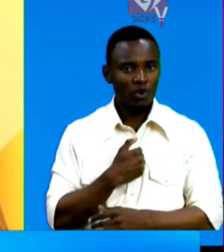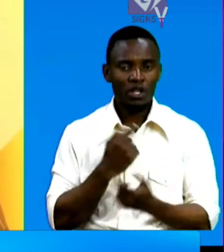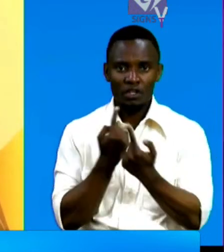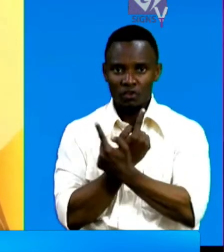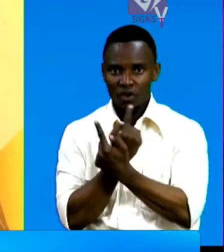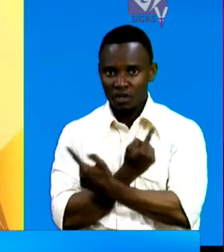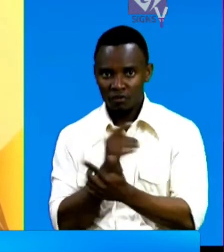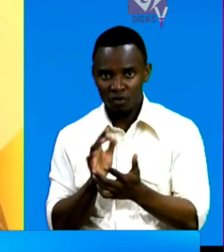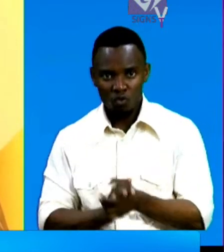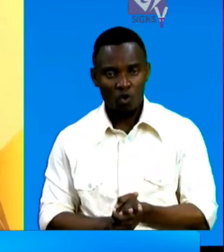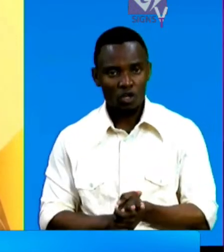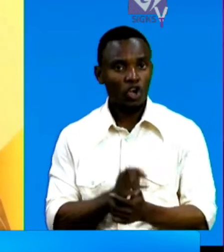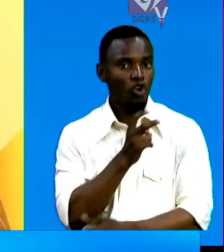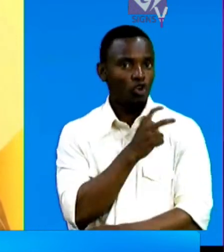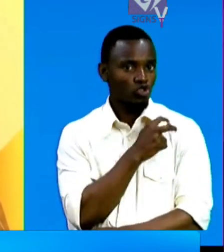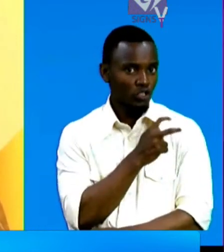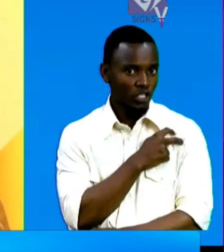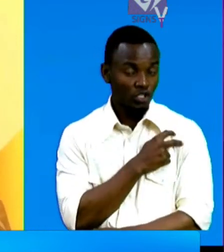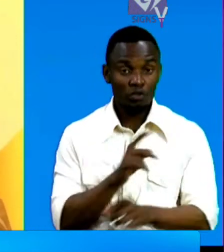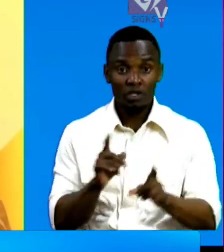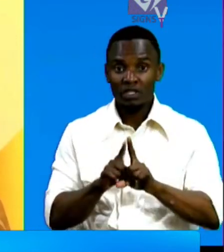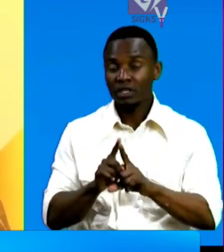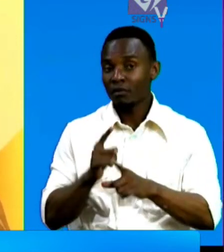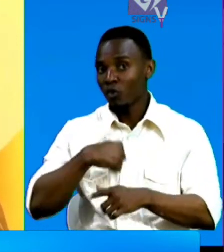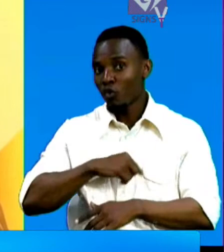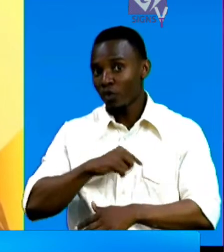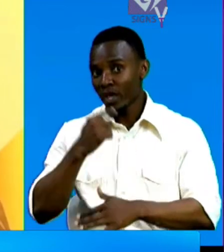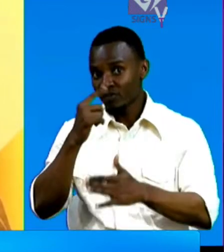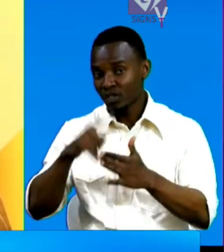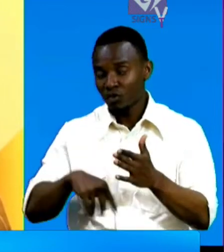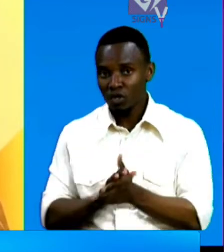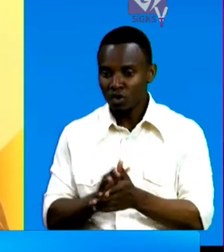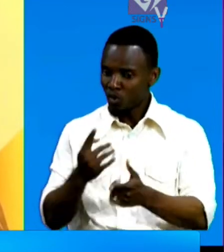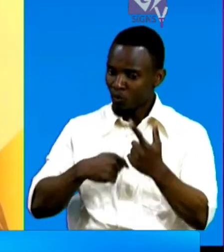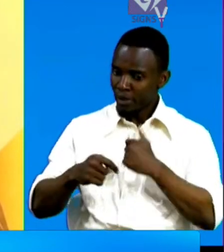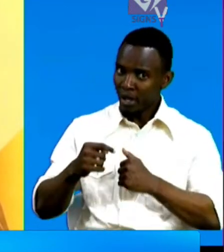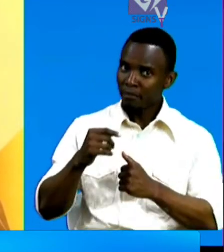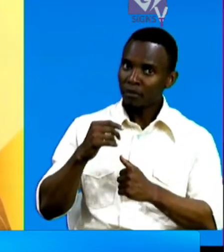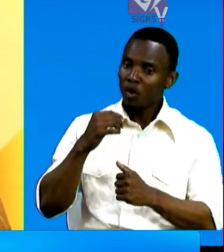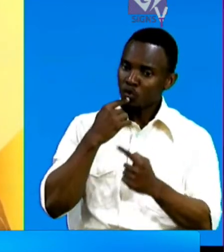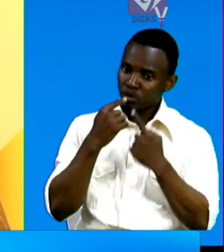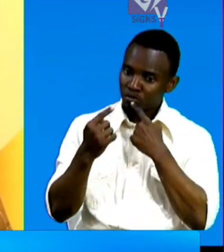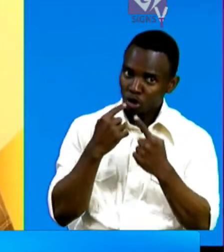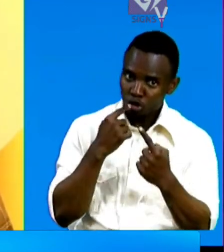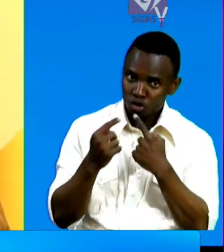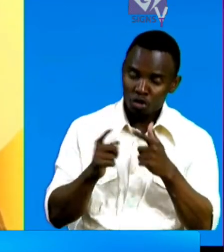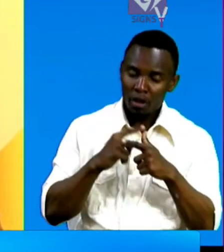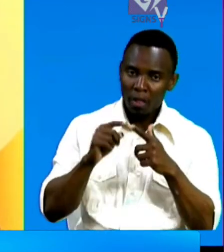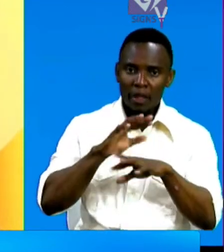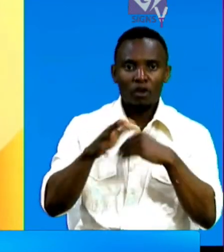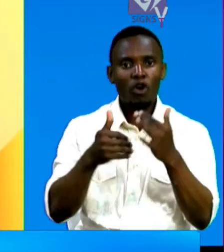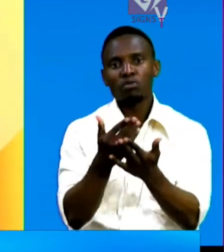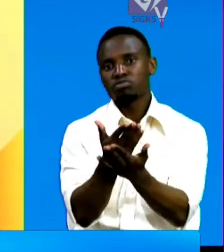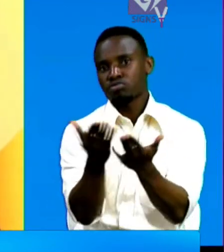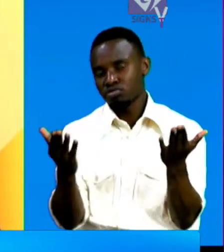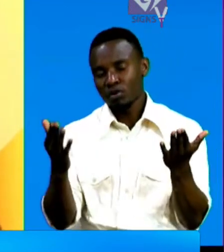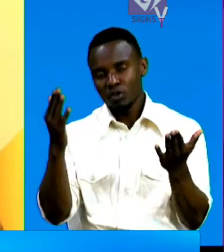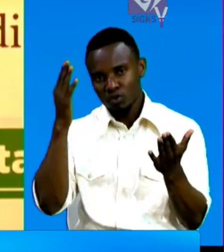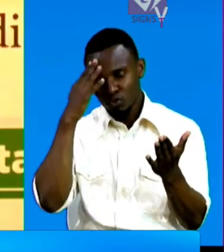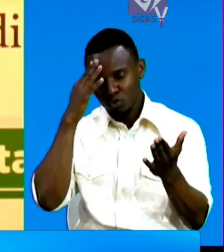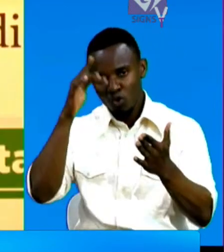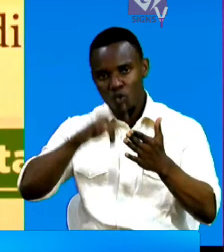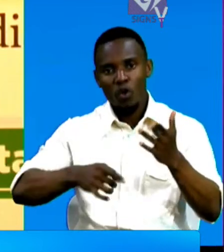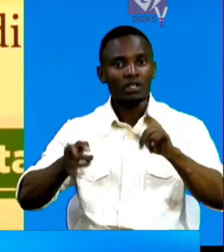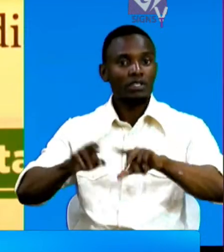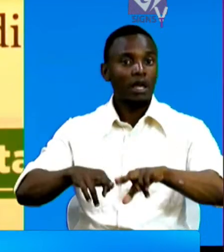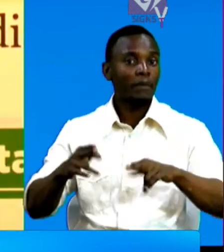said for a start, let us come and speak about it so that it can be heard. First of all, everybody can know what is happening at Standard,